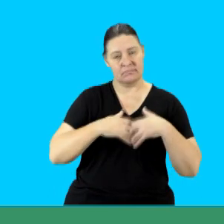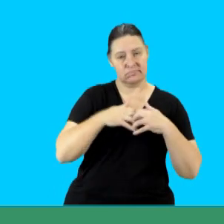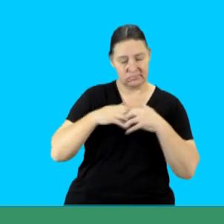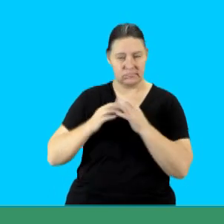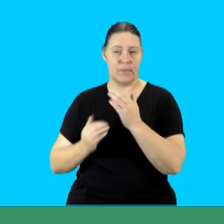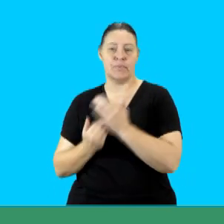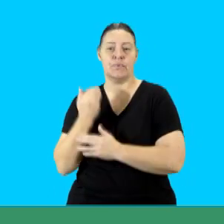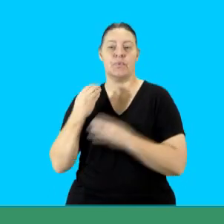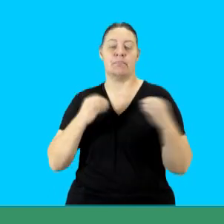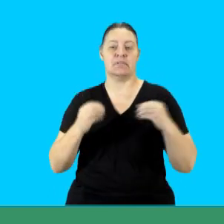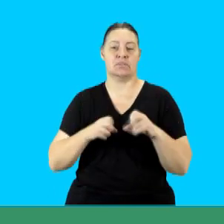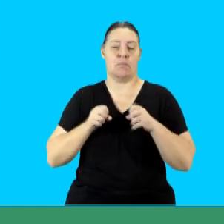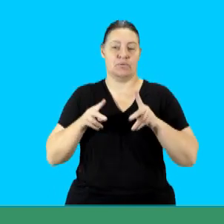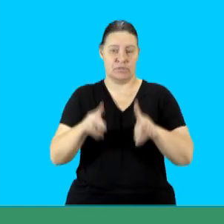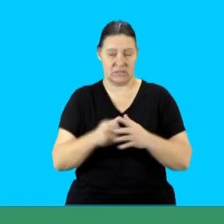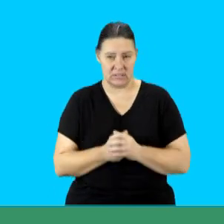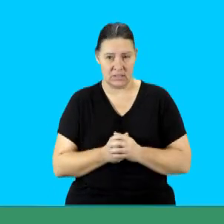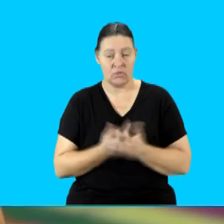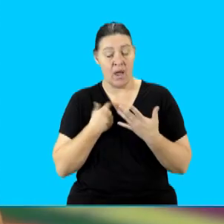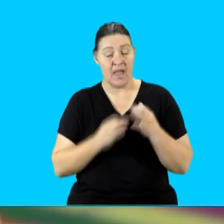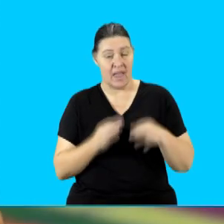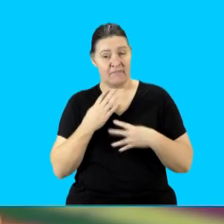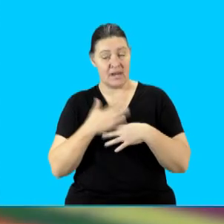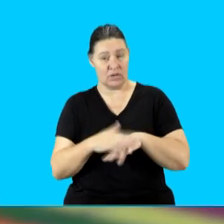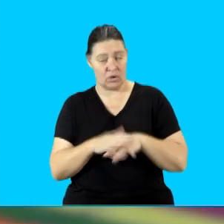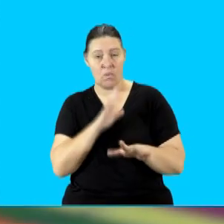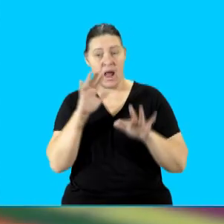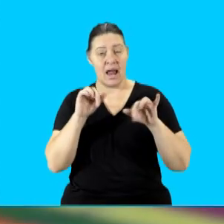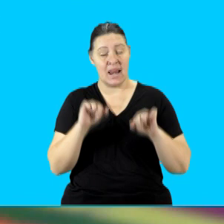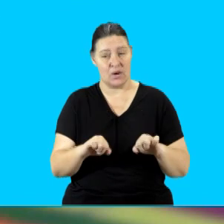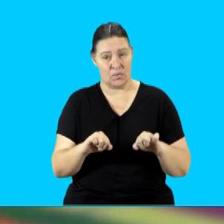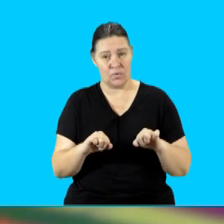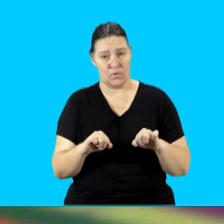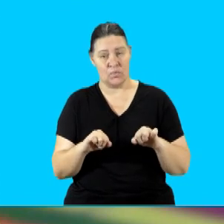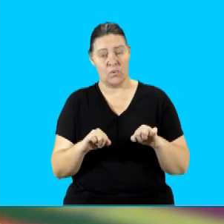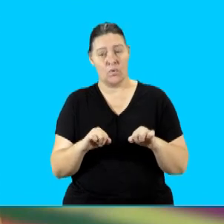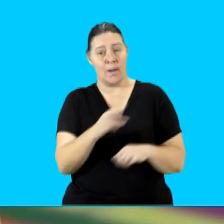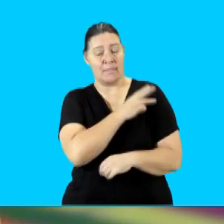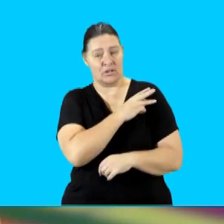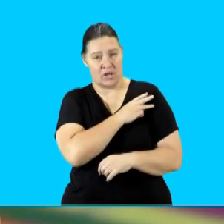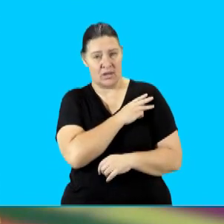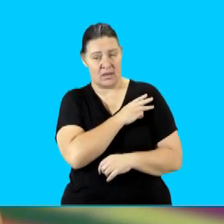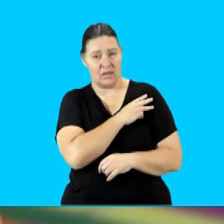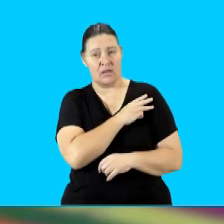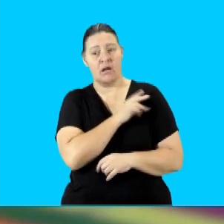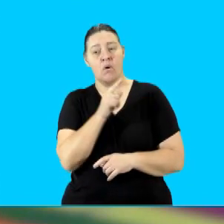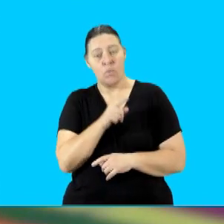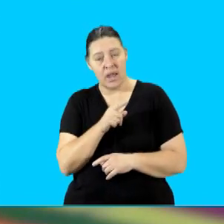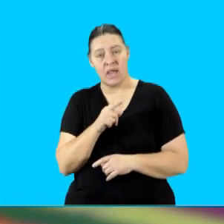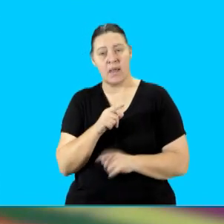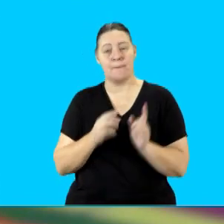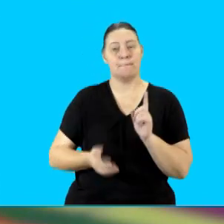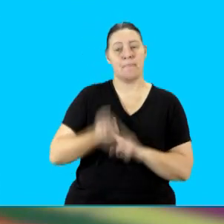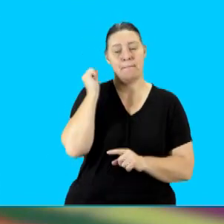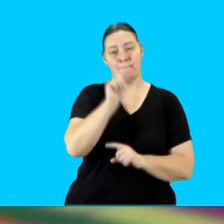new business opportunities. So when we network, it's going to allow us as managers to make sure that we even